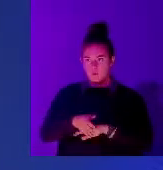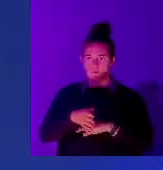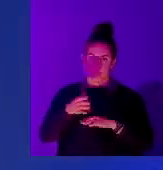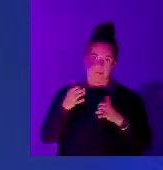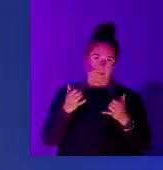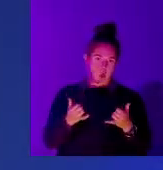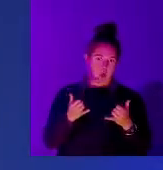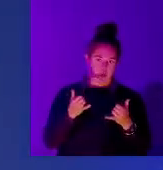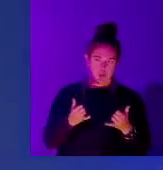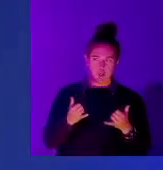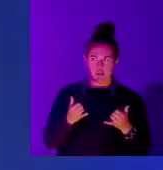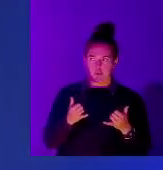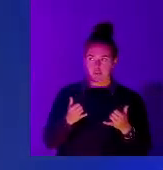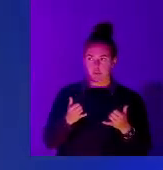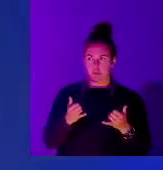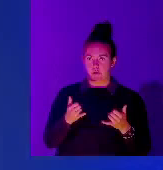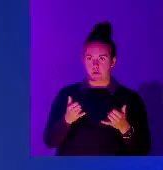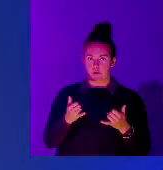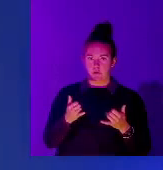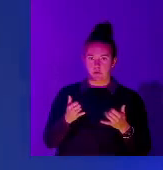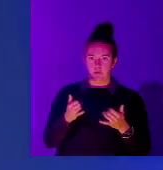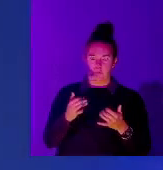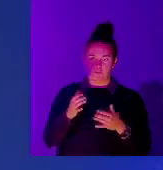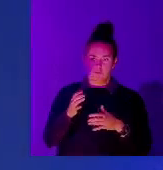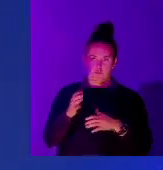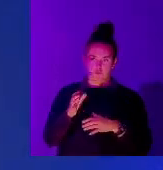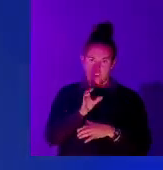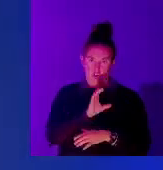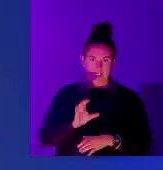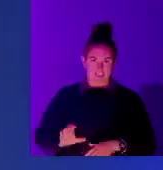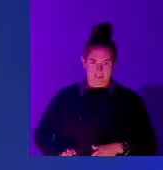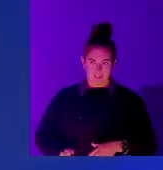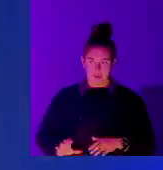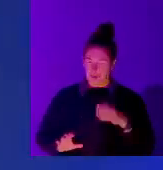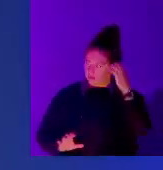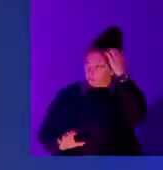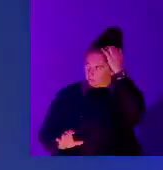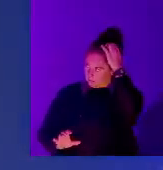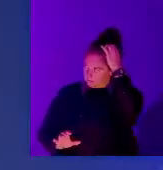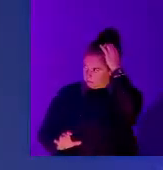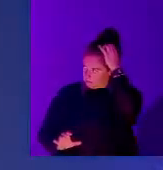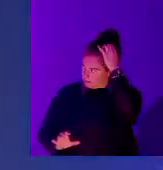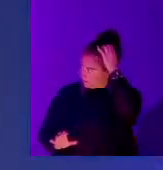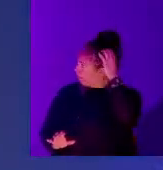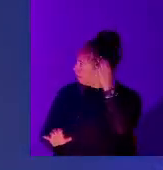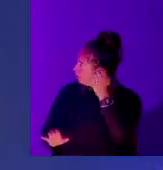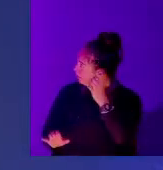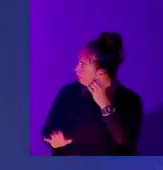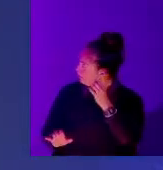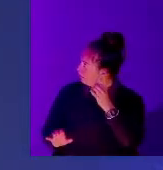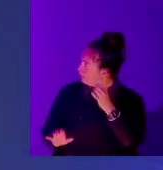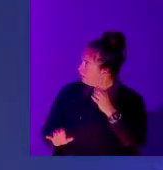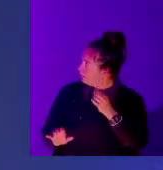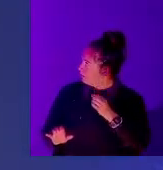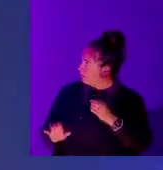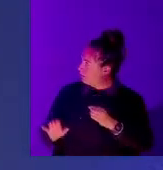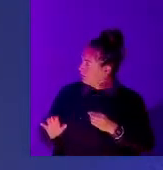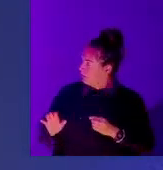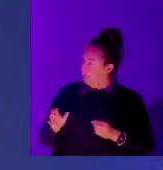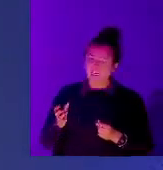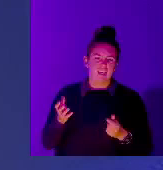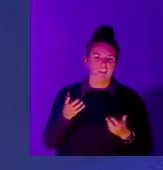pseudo-religious experiences. They provide carnal enjoyment, which feeds the flesh and puffs up the heart with self-love.